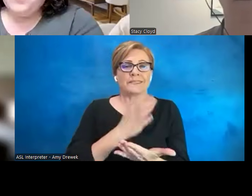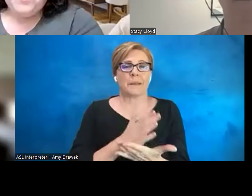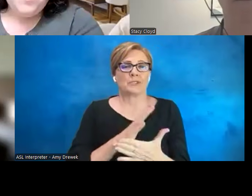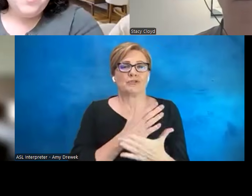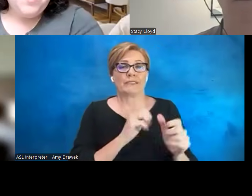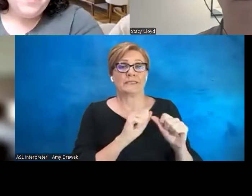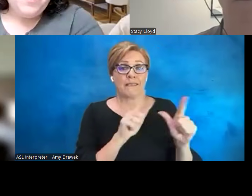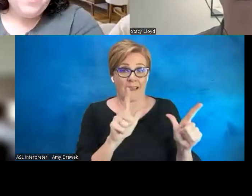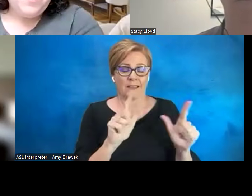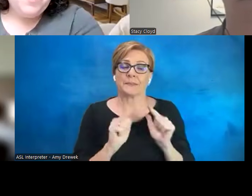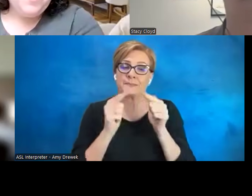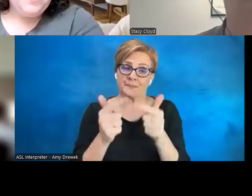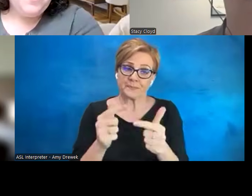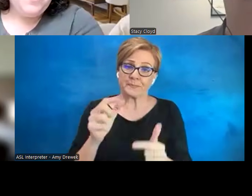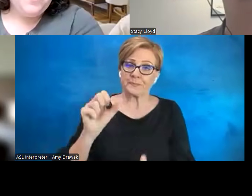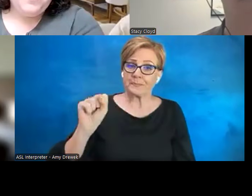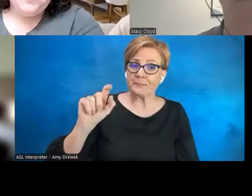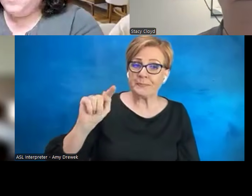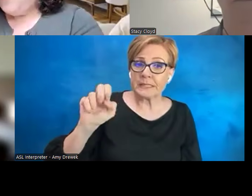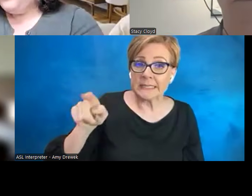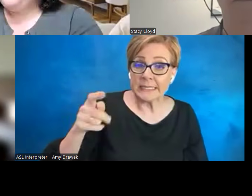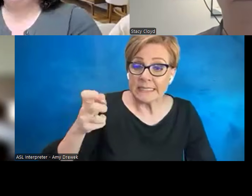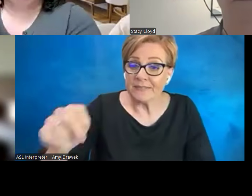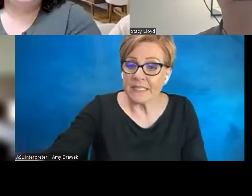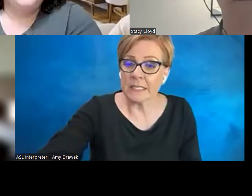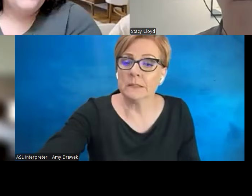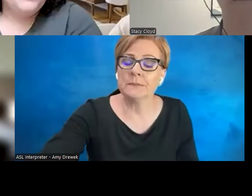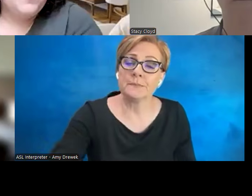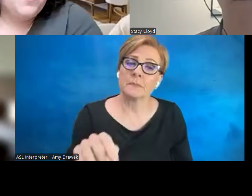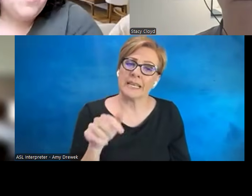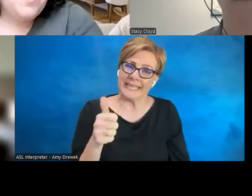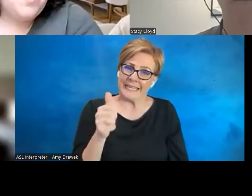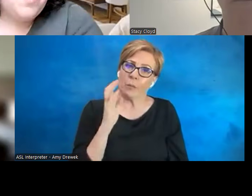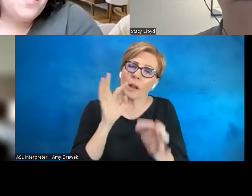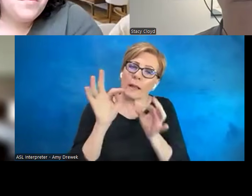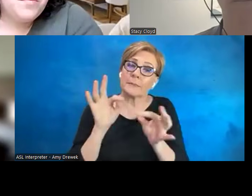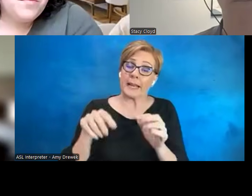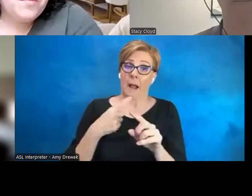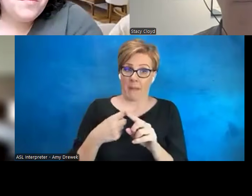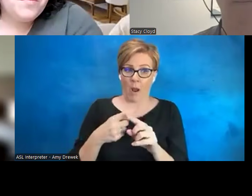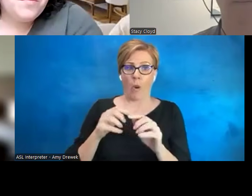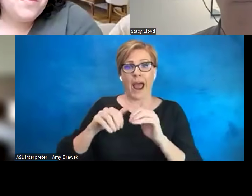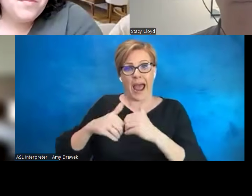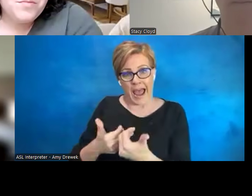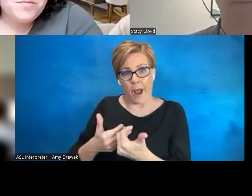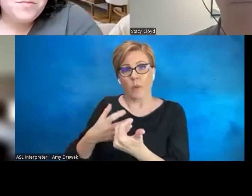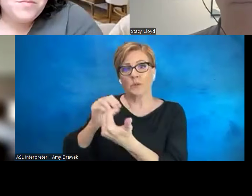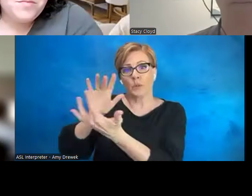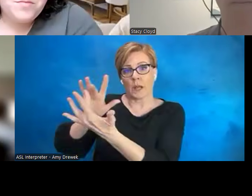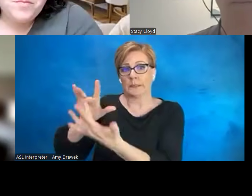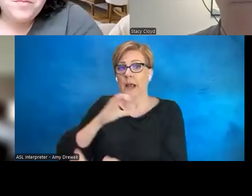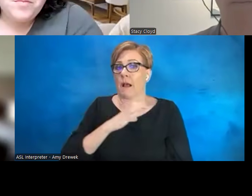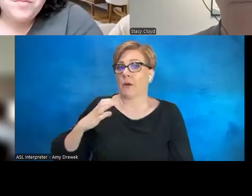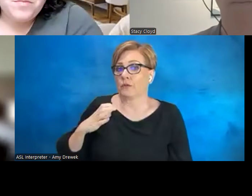and turn to Stephen to talk to us more about these congressional inquiries and what members of Congress can